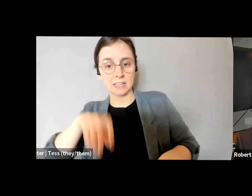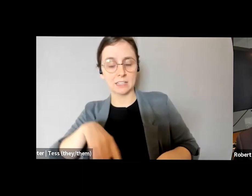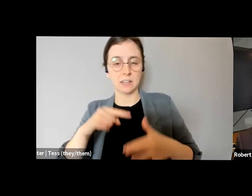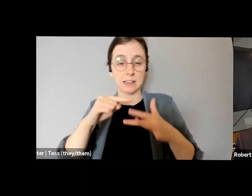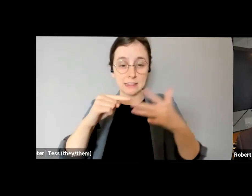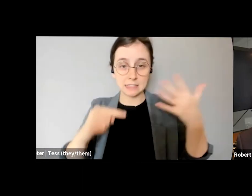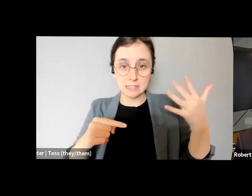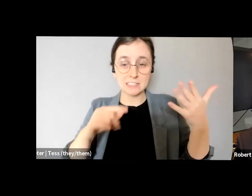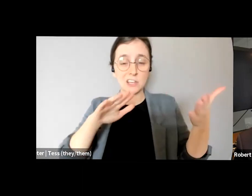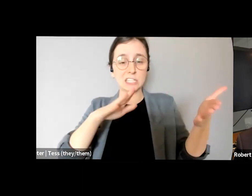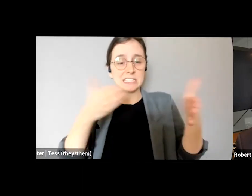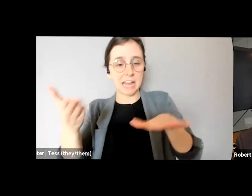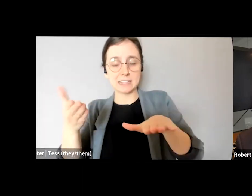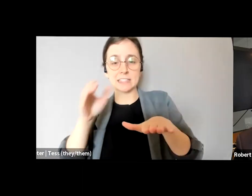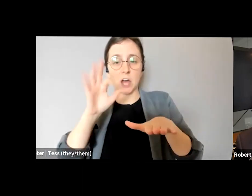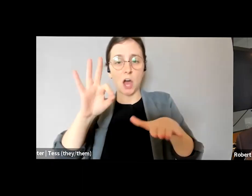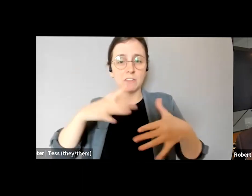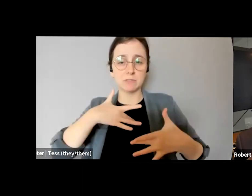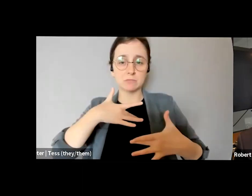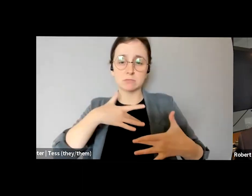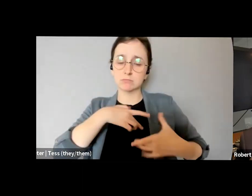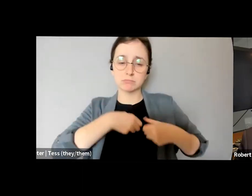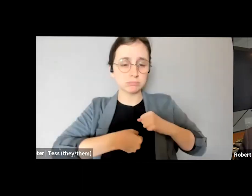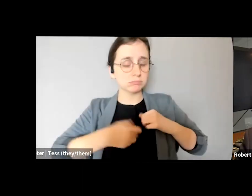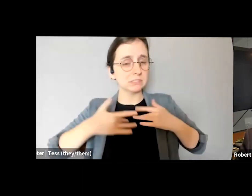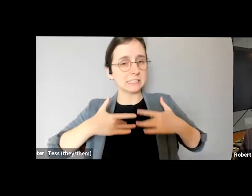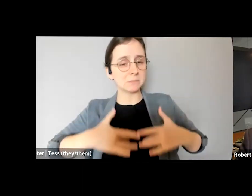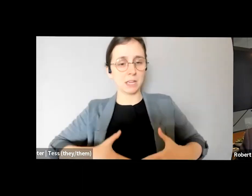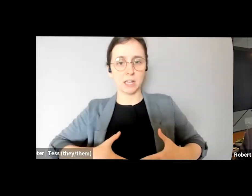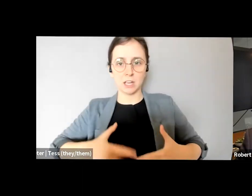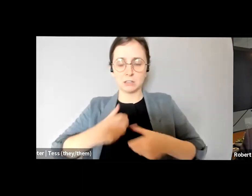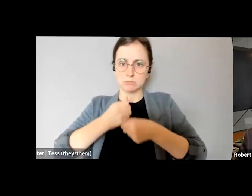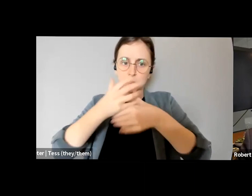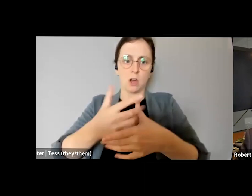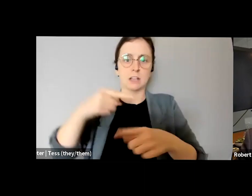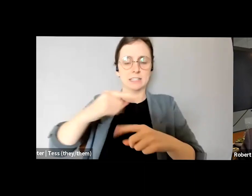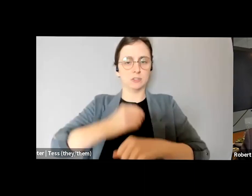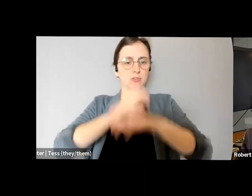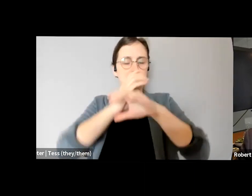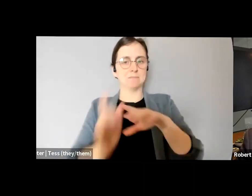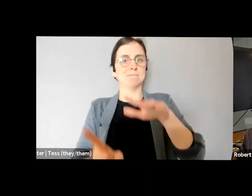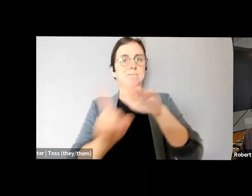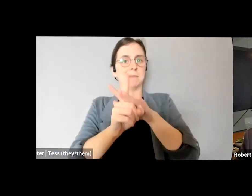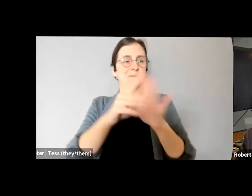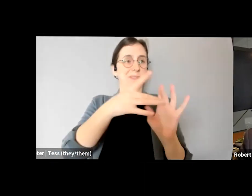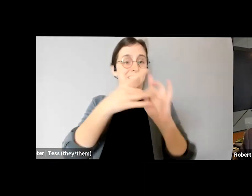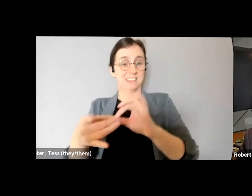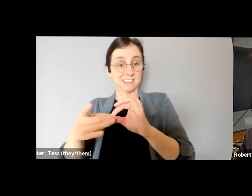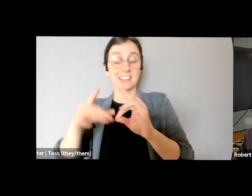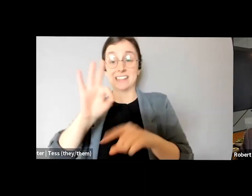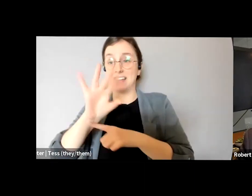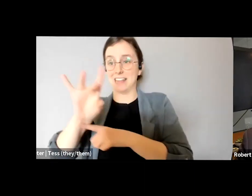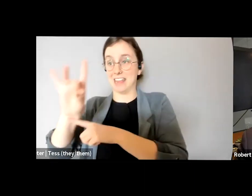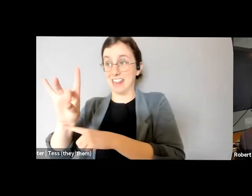and deaths of despair that have created this crisis that the 988 line is trying to